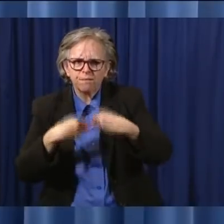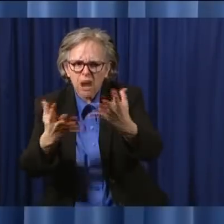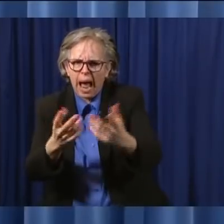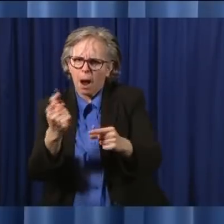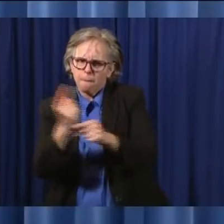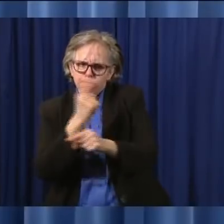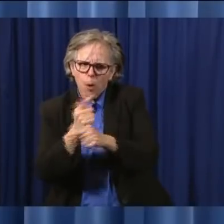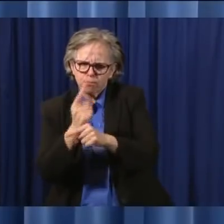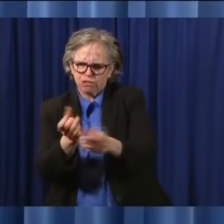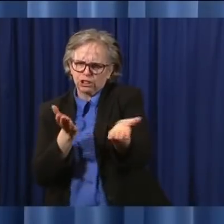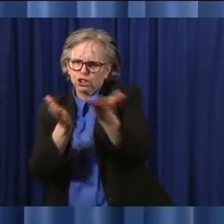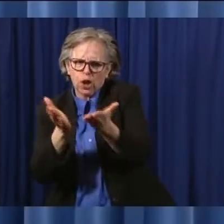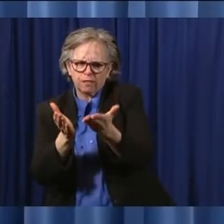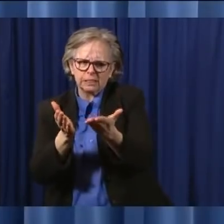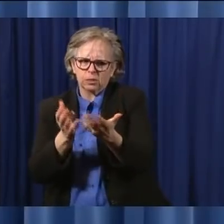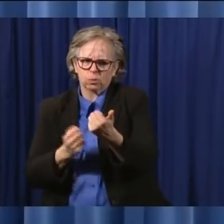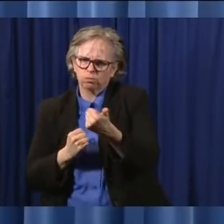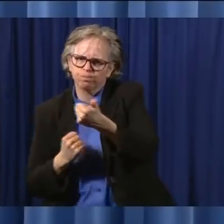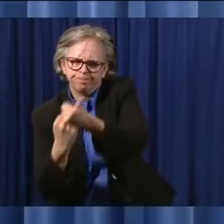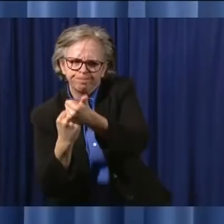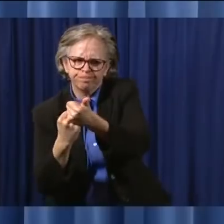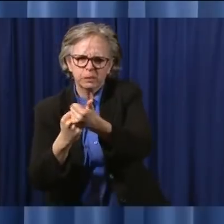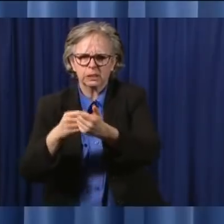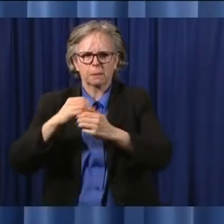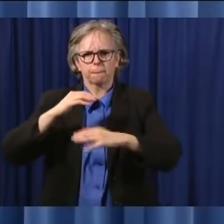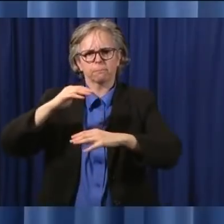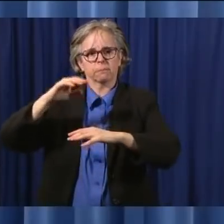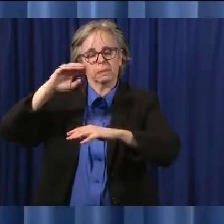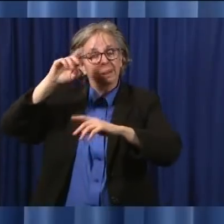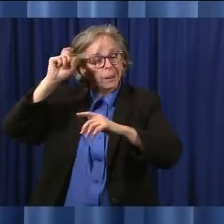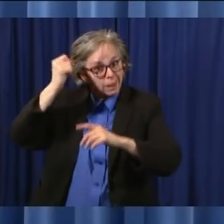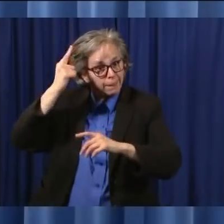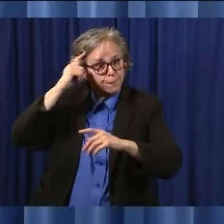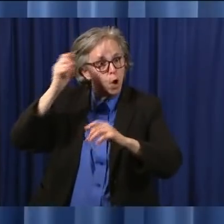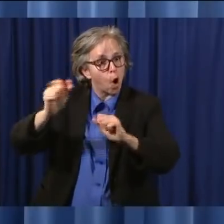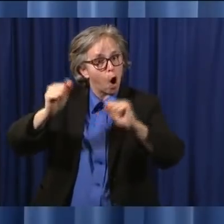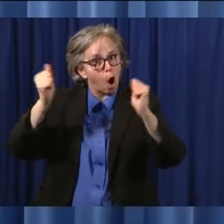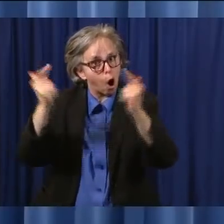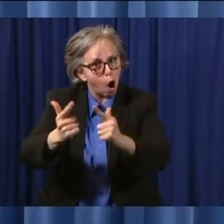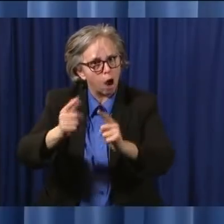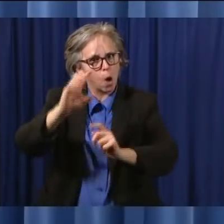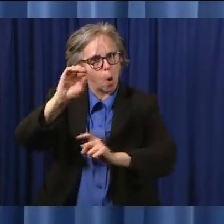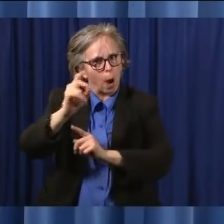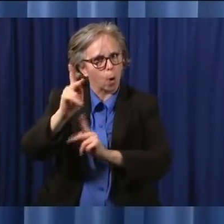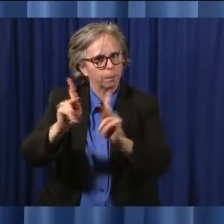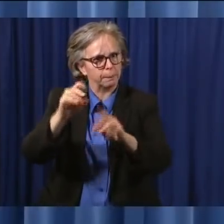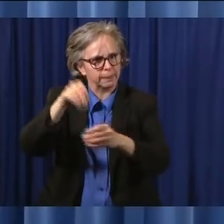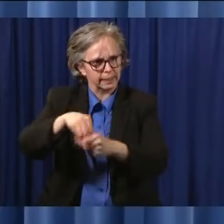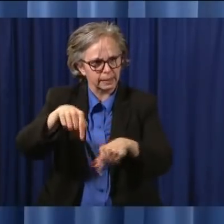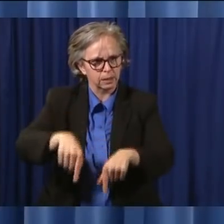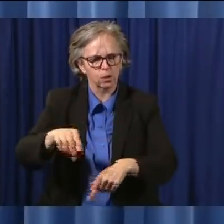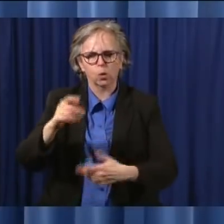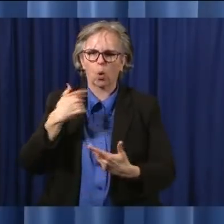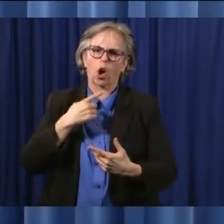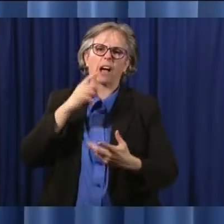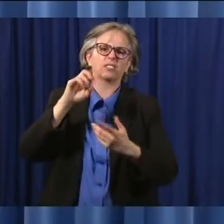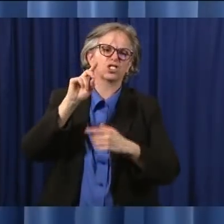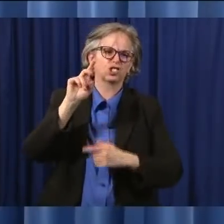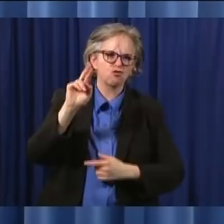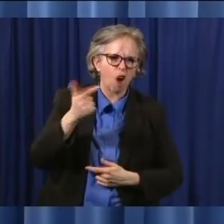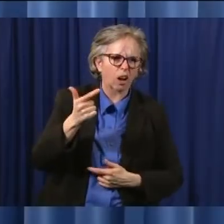all Ohioans struggling with mental health and substance use disorders. Again, I thank the General Assembly for doing